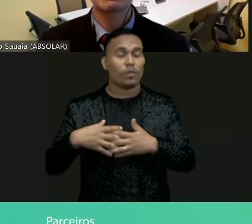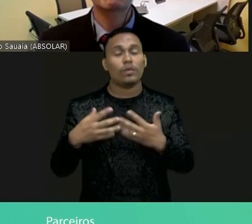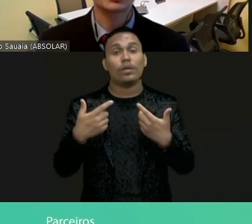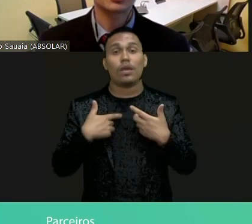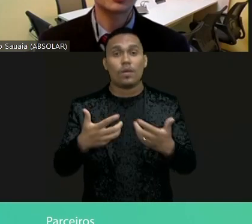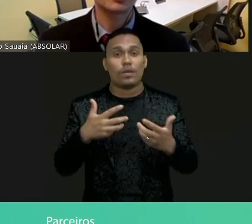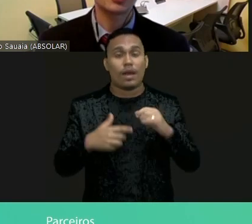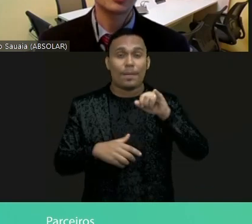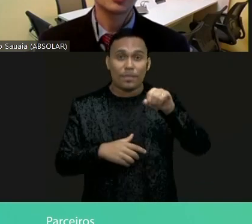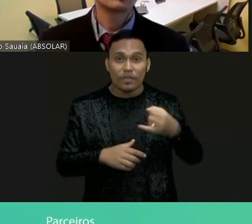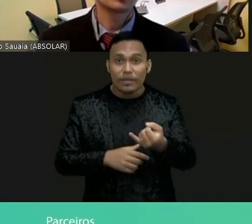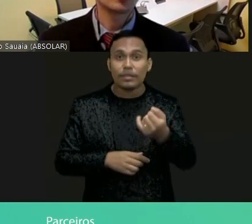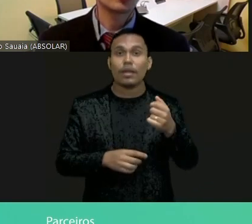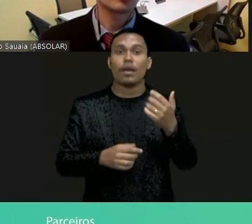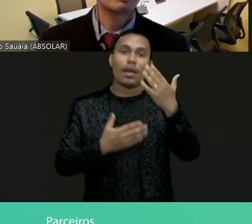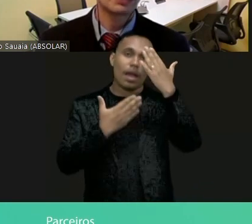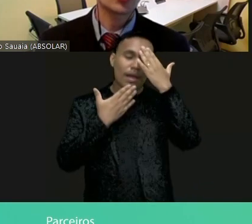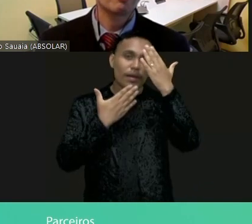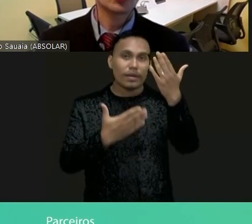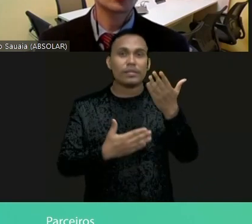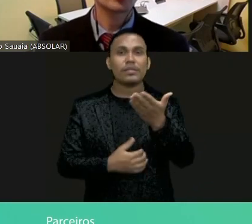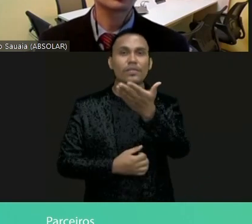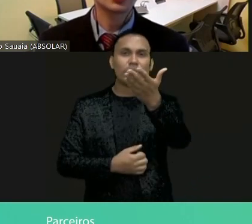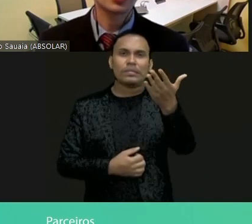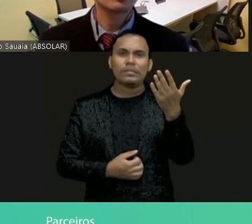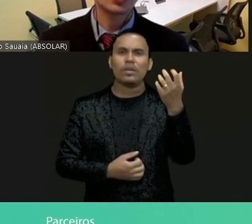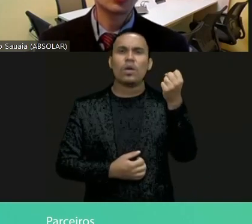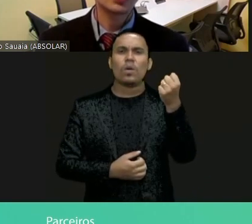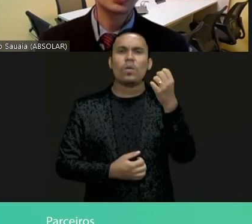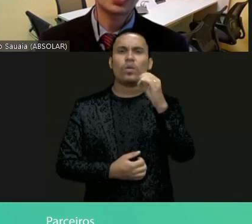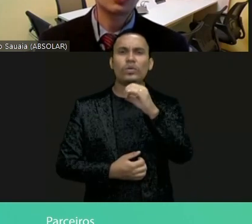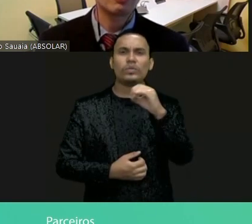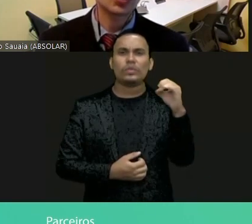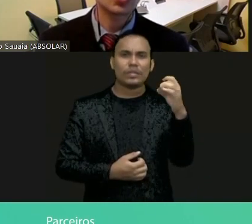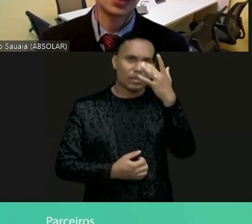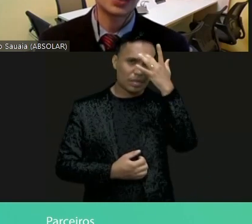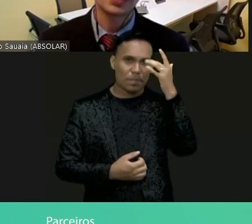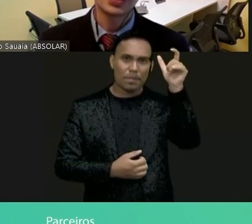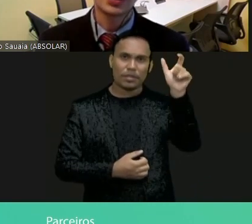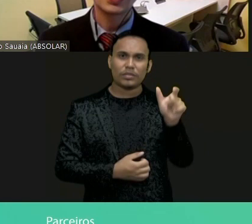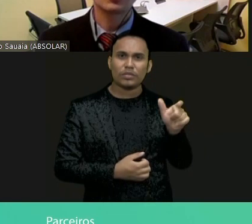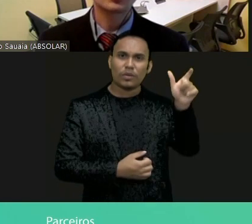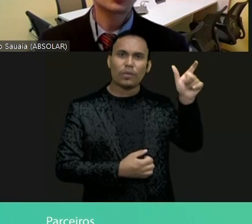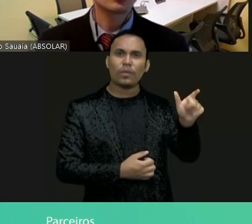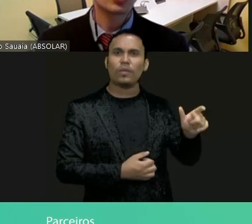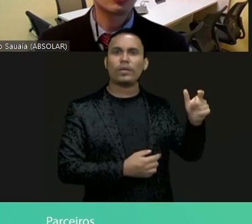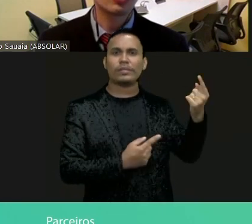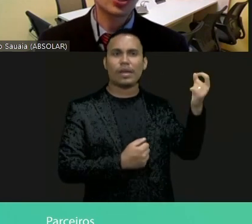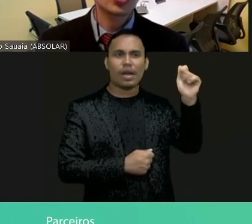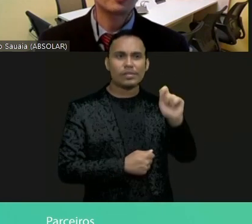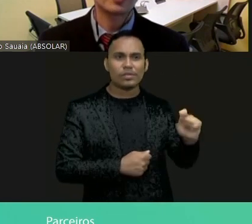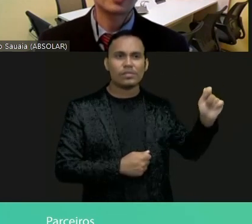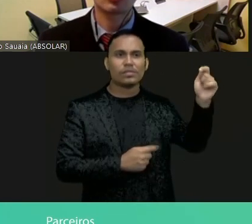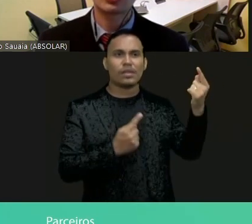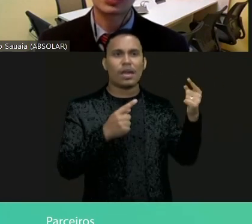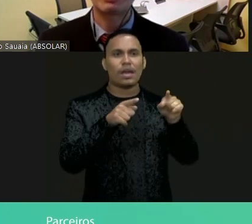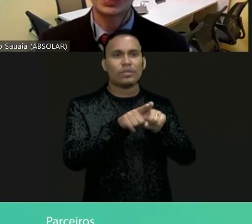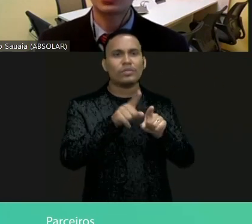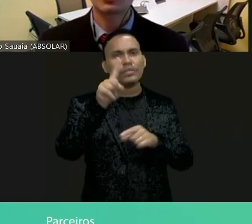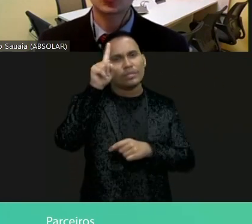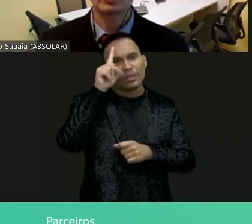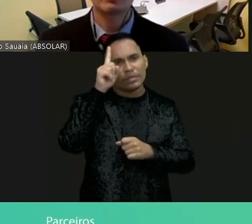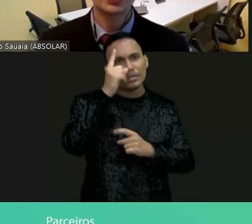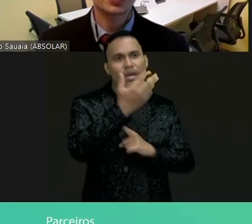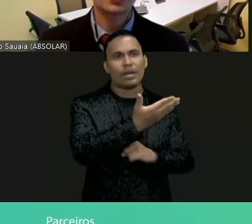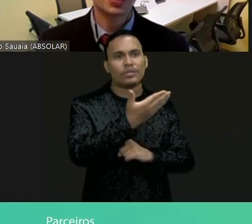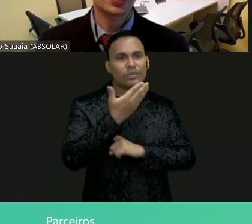This sort of like food for thought. I would like to thank our 800 members that help us every day